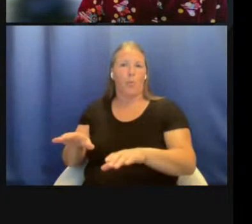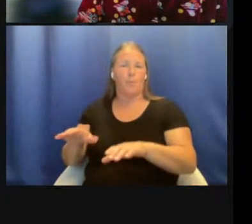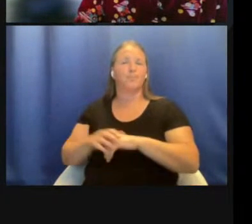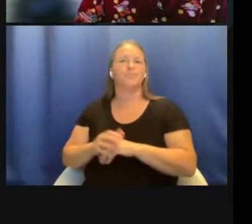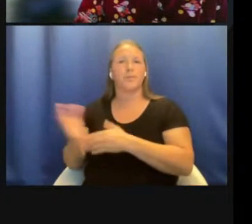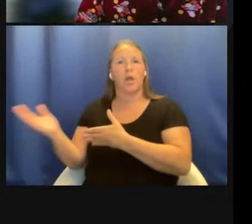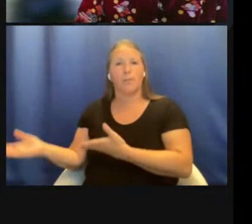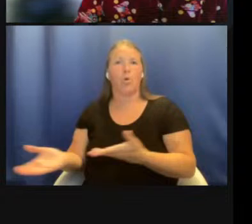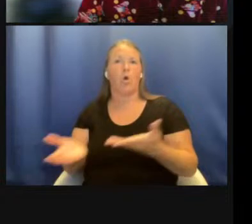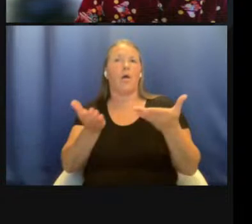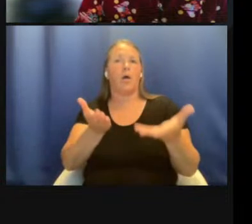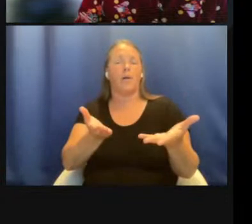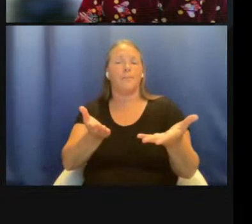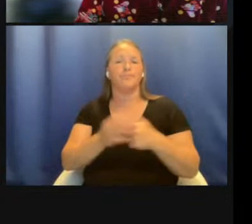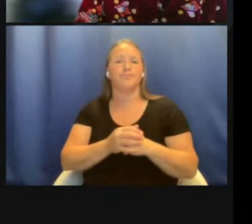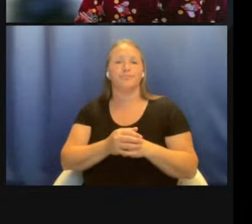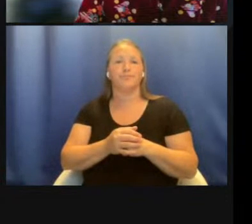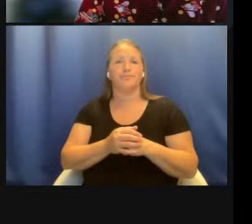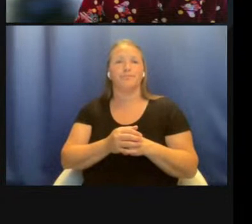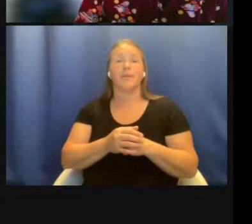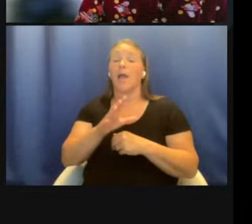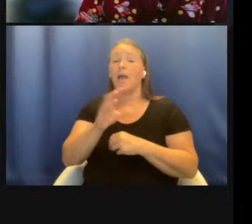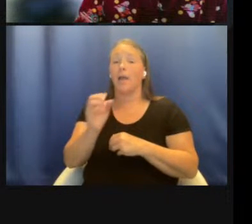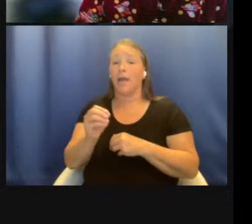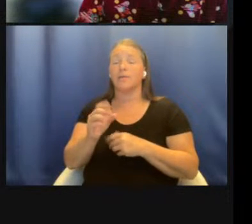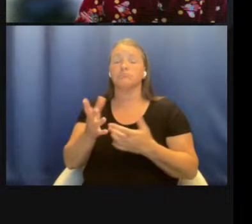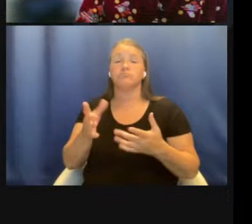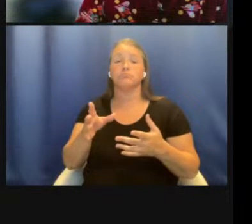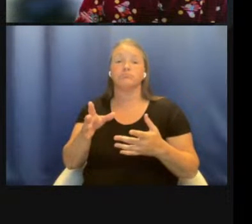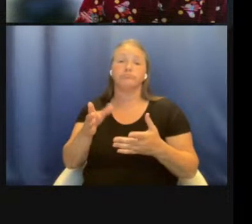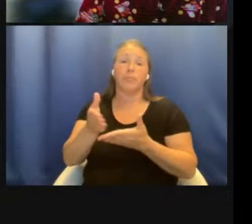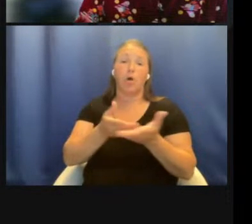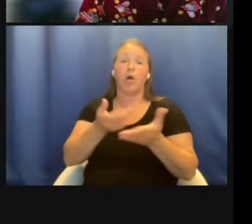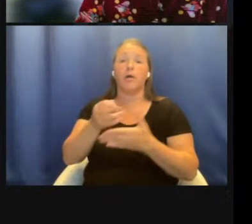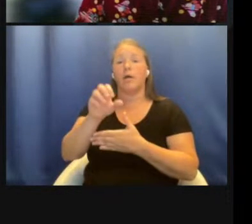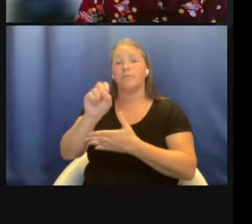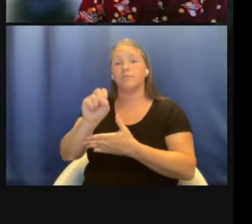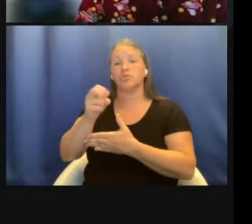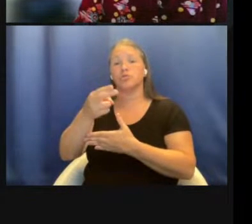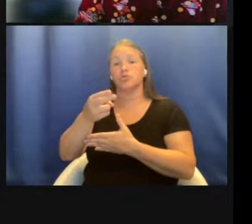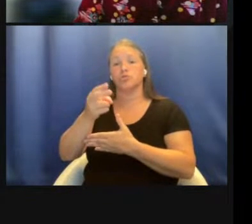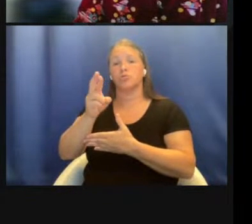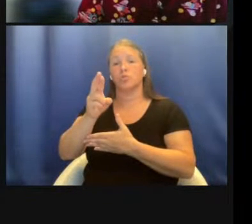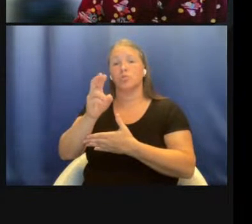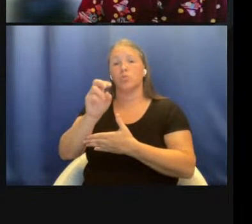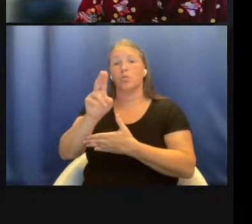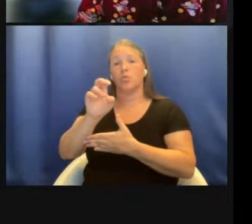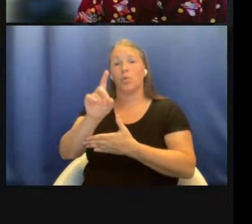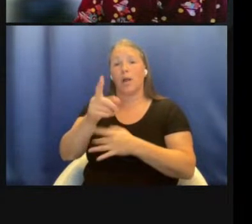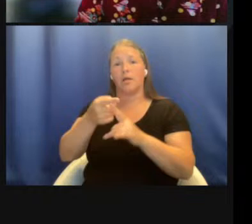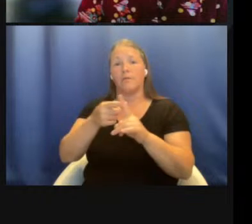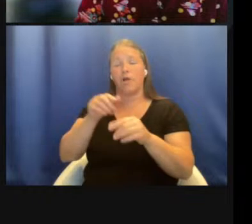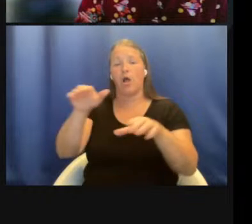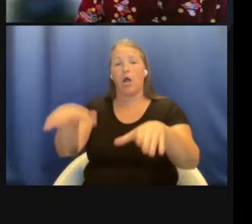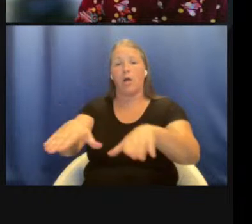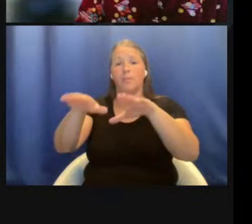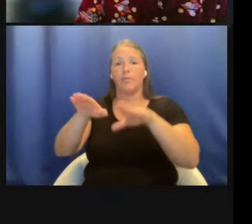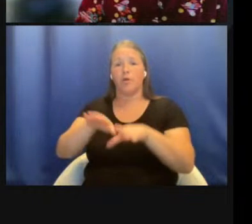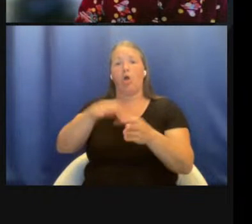Allegedly a piece of a shroud from the coffin of the emperor. Desk